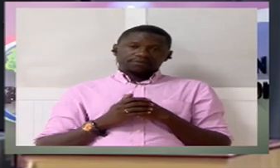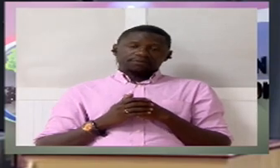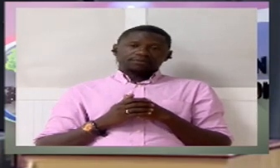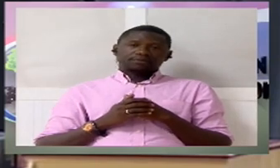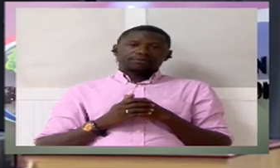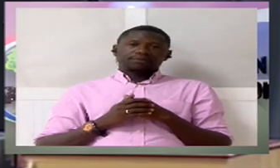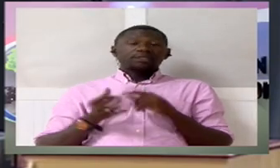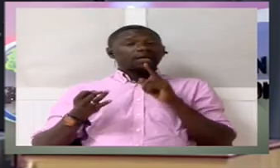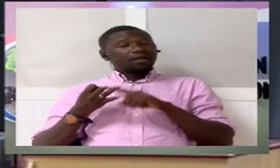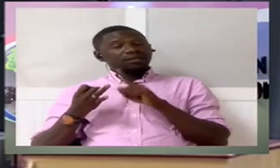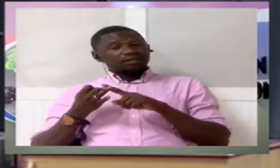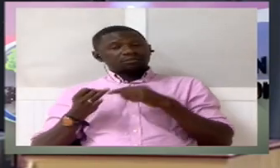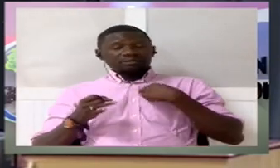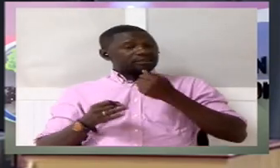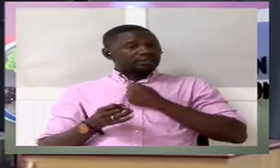there.